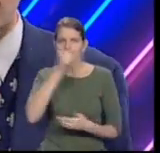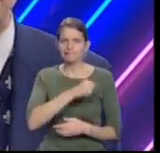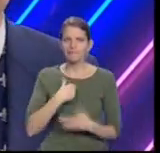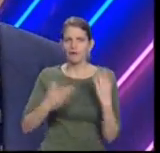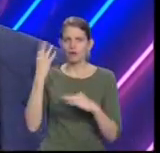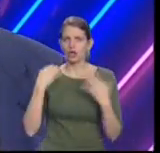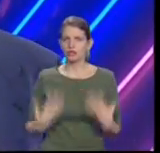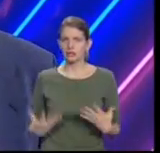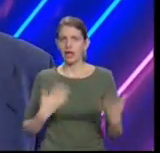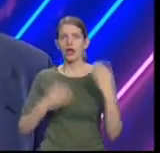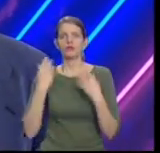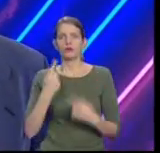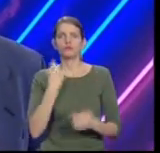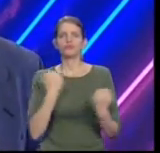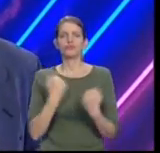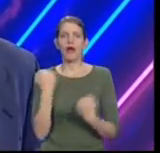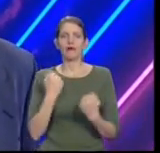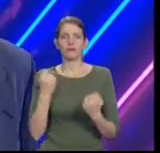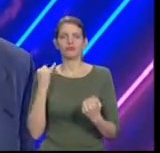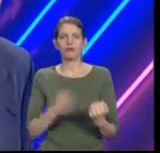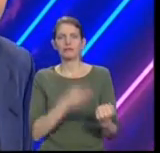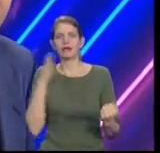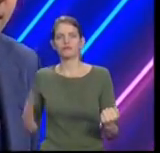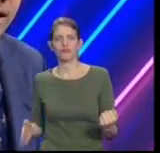people open their eyes wider than ever.